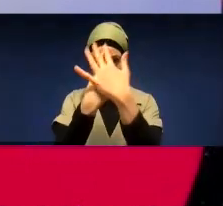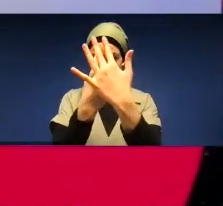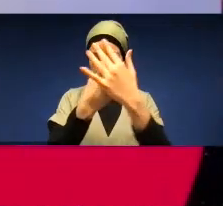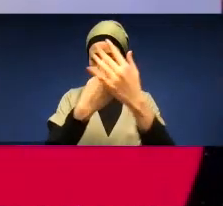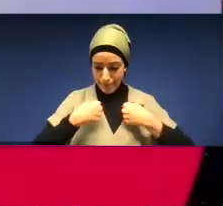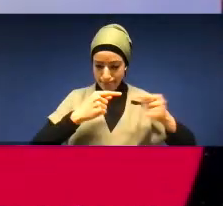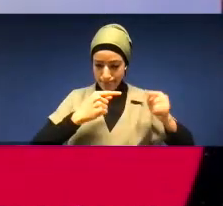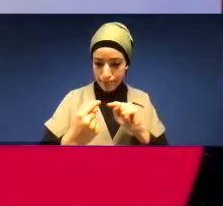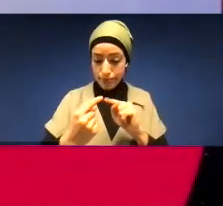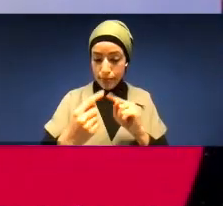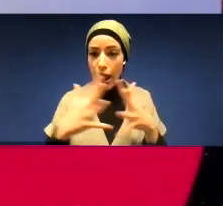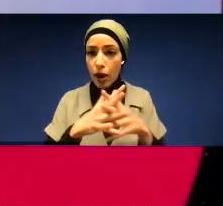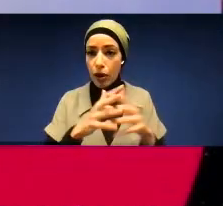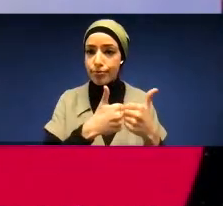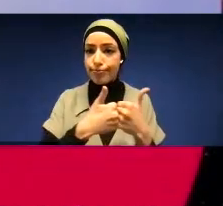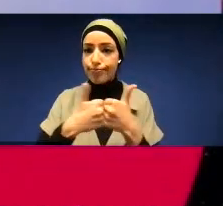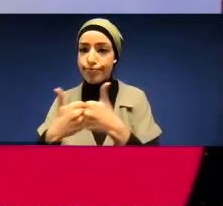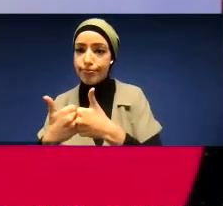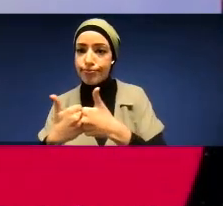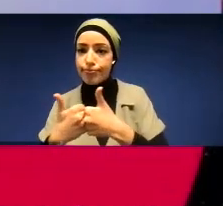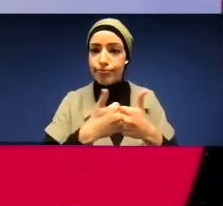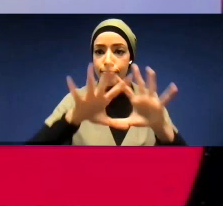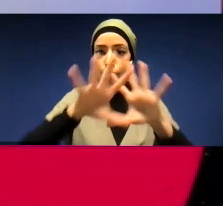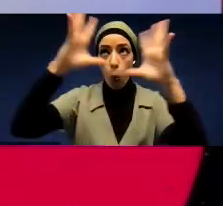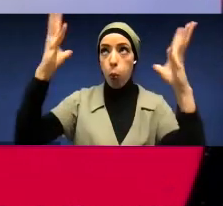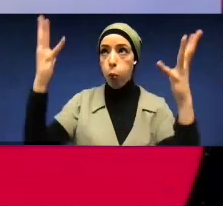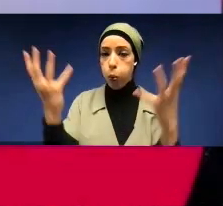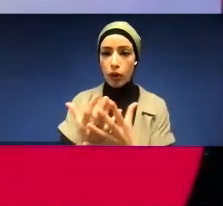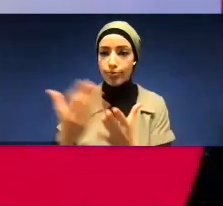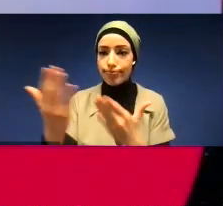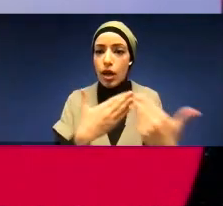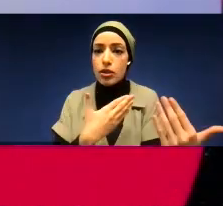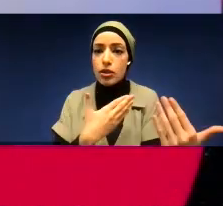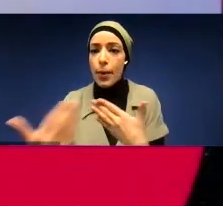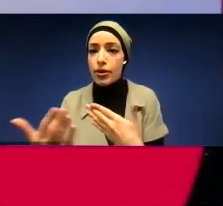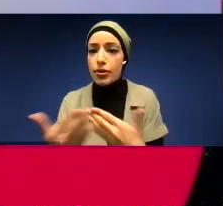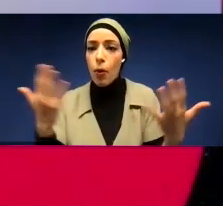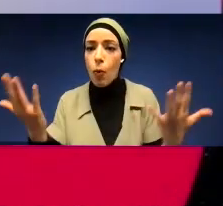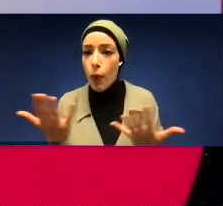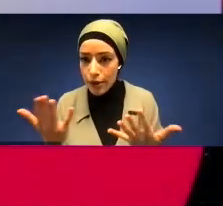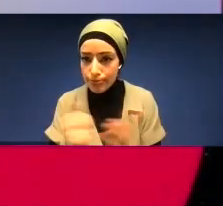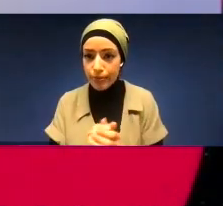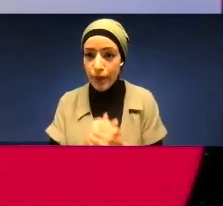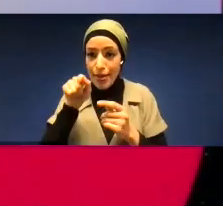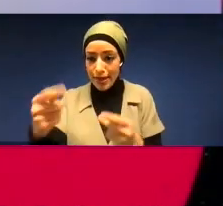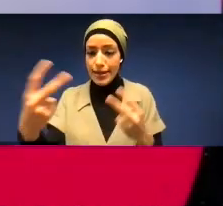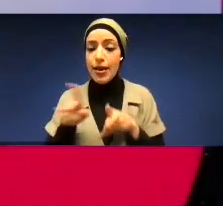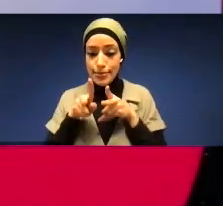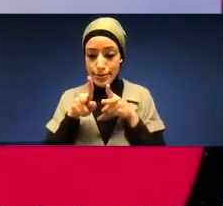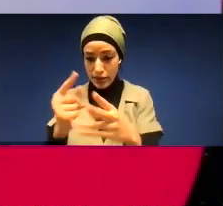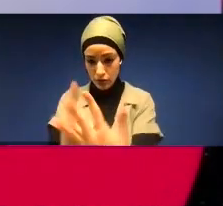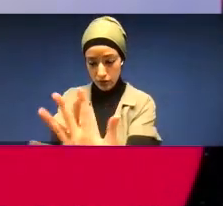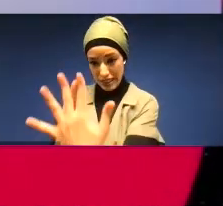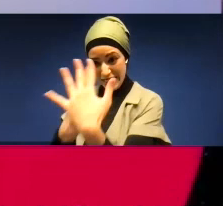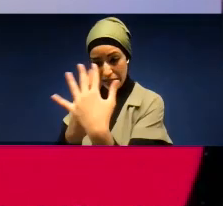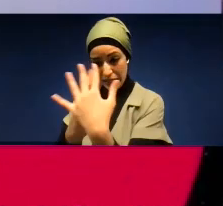in solidarity with our brothers and sisters across the globe. No matter where in the world they exist, these systems are working against us because they know that